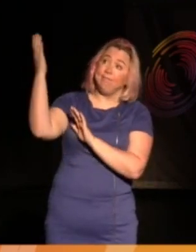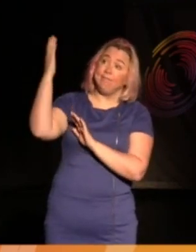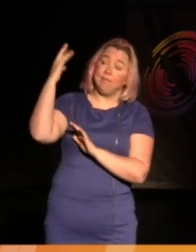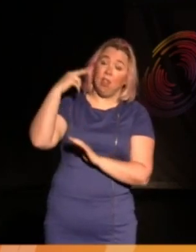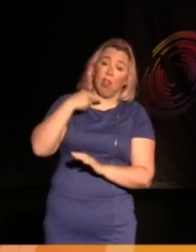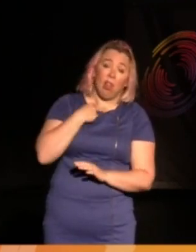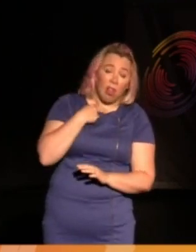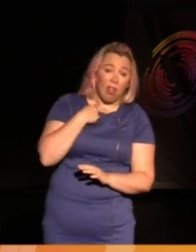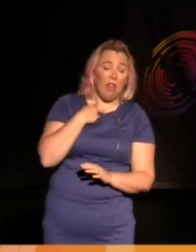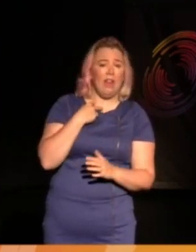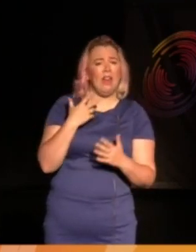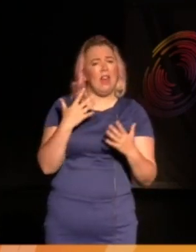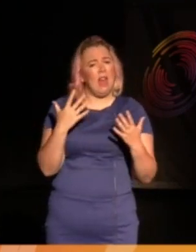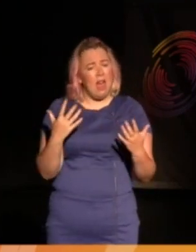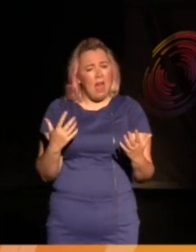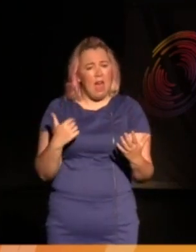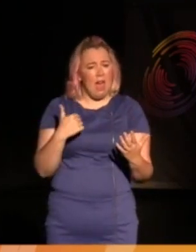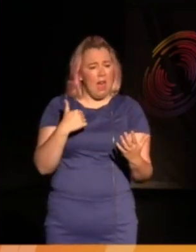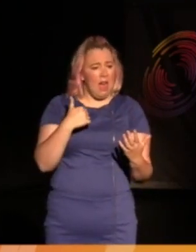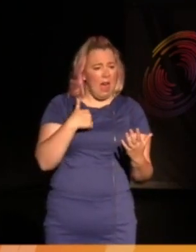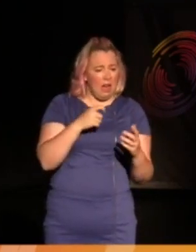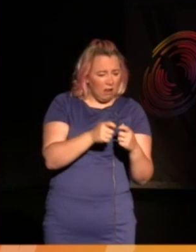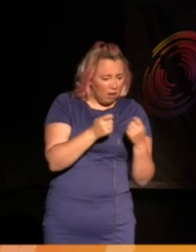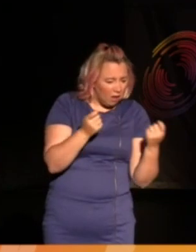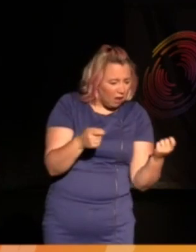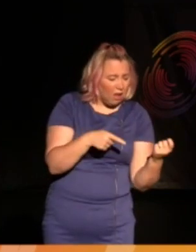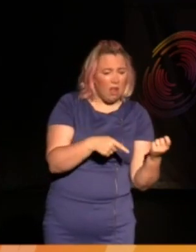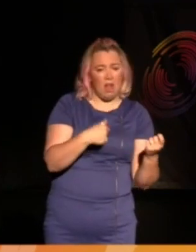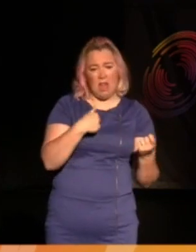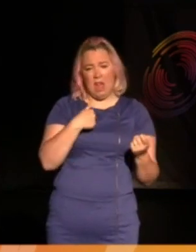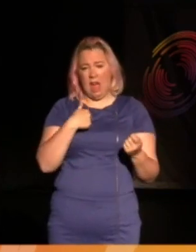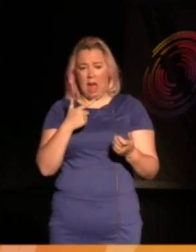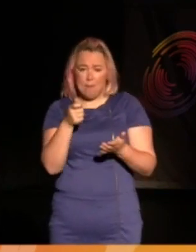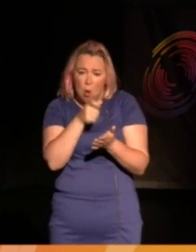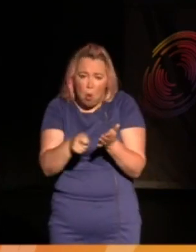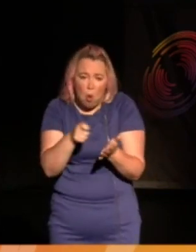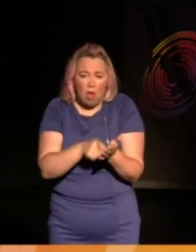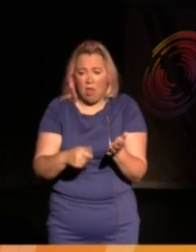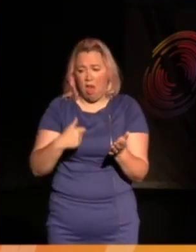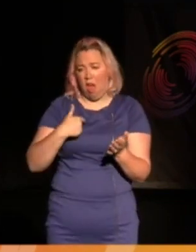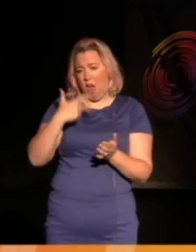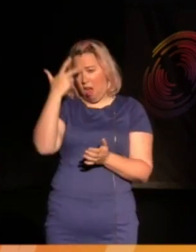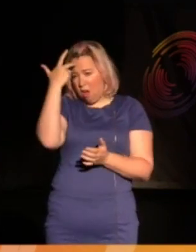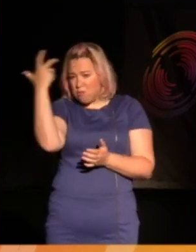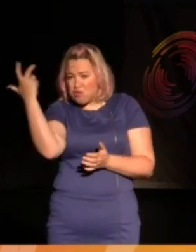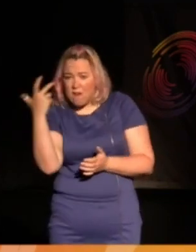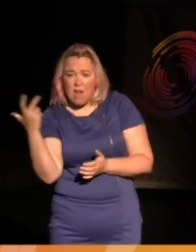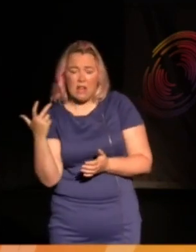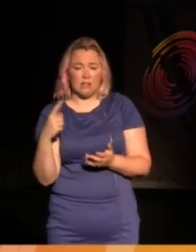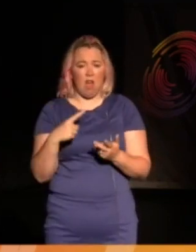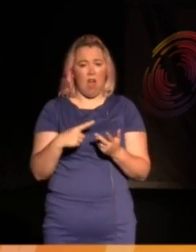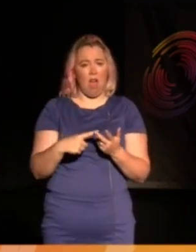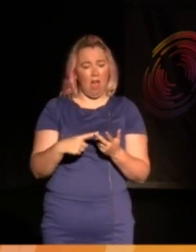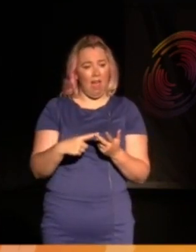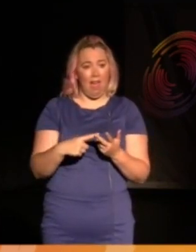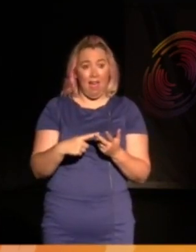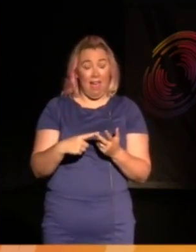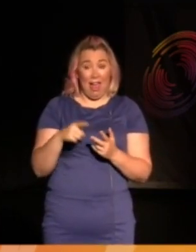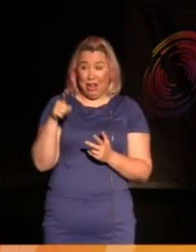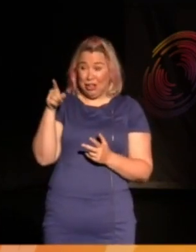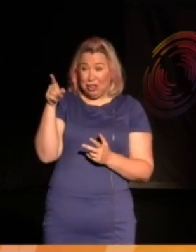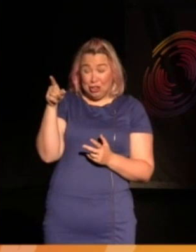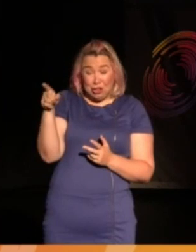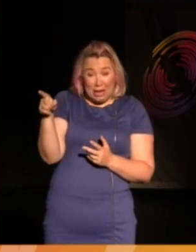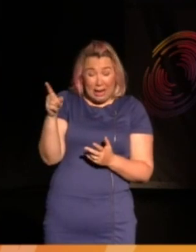stage, on the pages of a national newspaper, as a professor and an author, would have been, I think, as unlikely as anything she